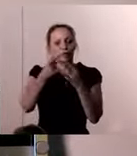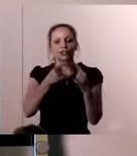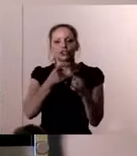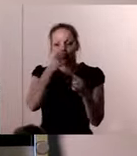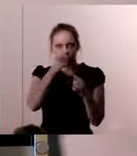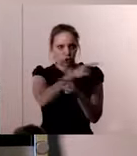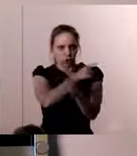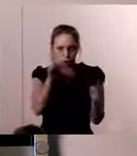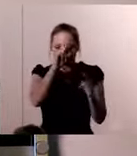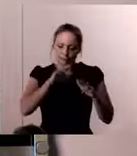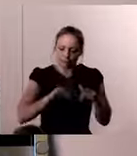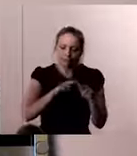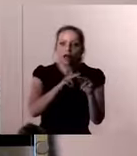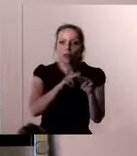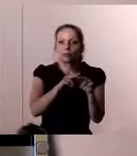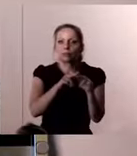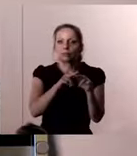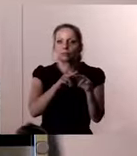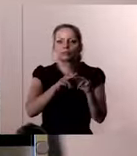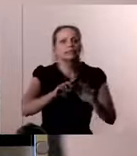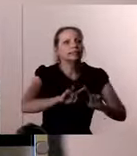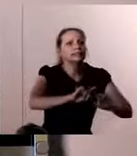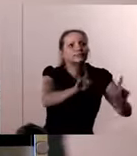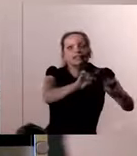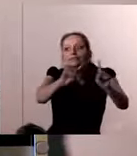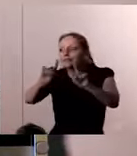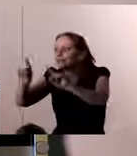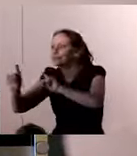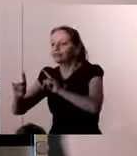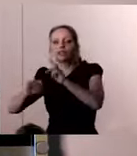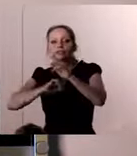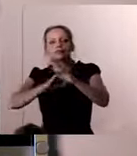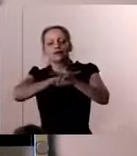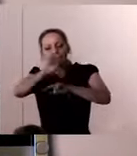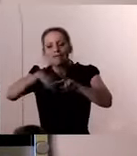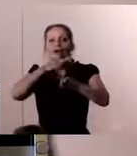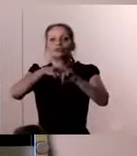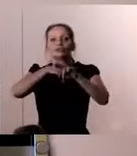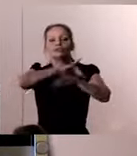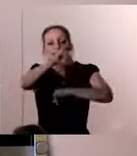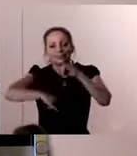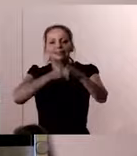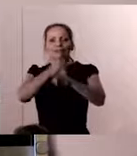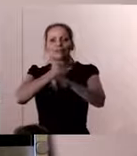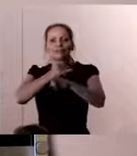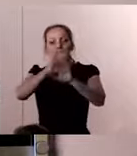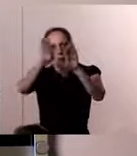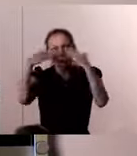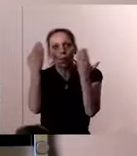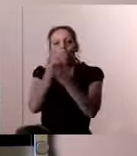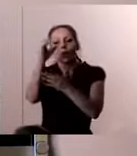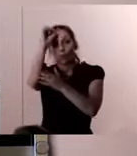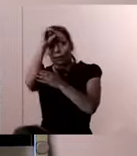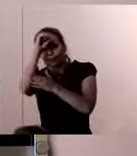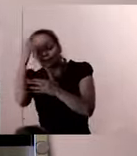build yourself a really diverse diet of international and national reporting, international and national opinion, and local